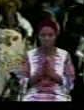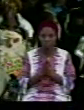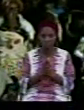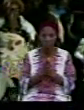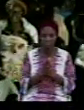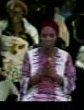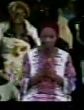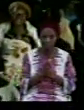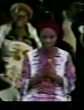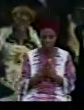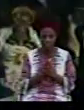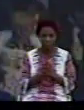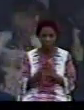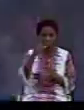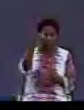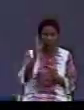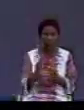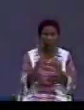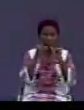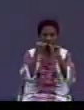God bless you. You can sit down.